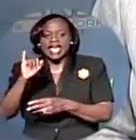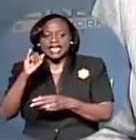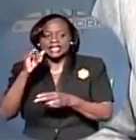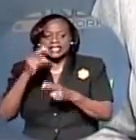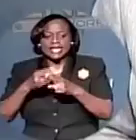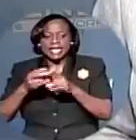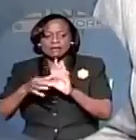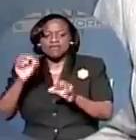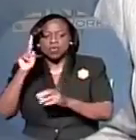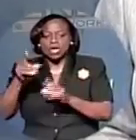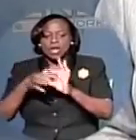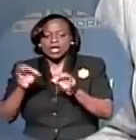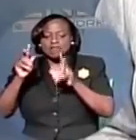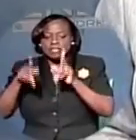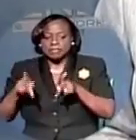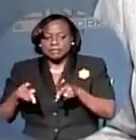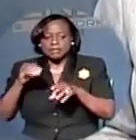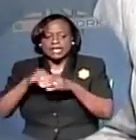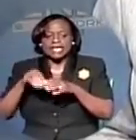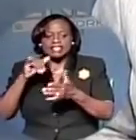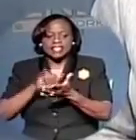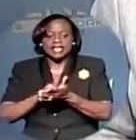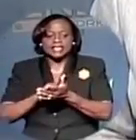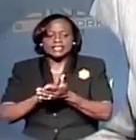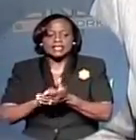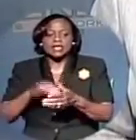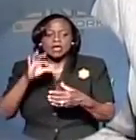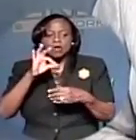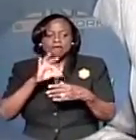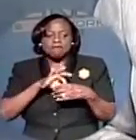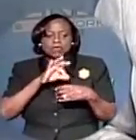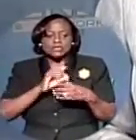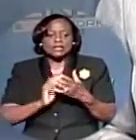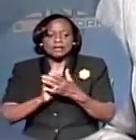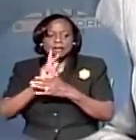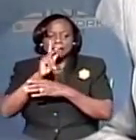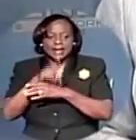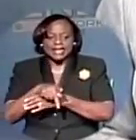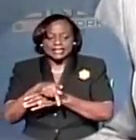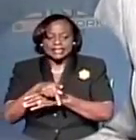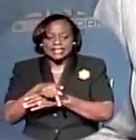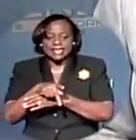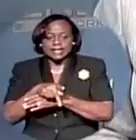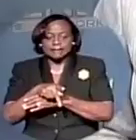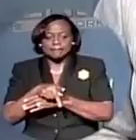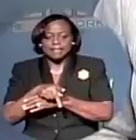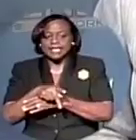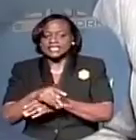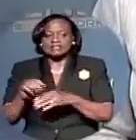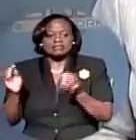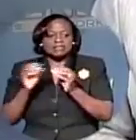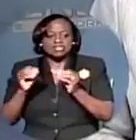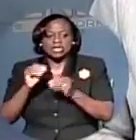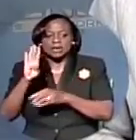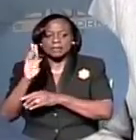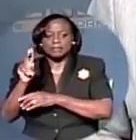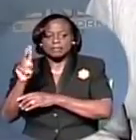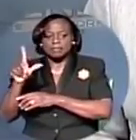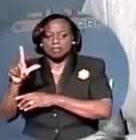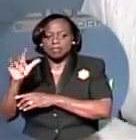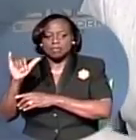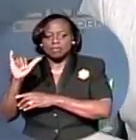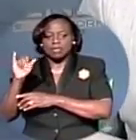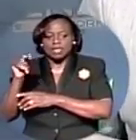of that reported voter planting hearing in North Andros. The PLP says it's nothing short of bullying. Shanique Miller has